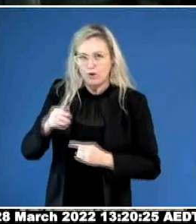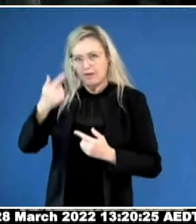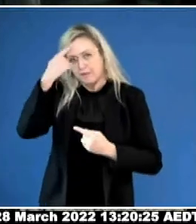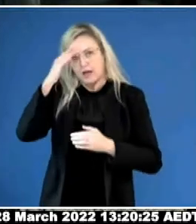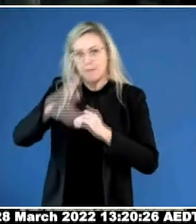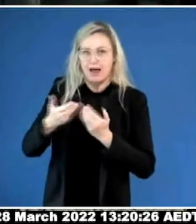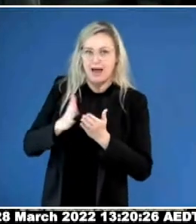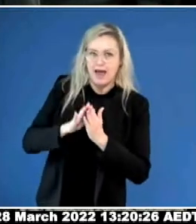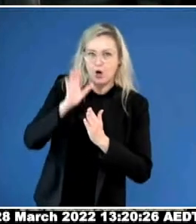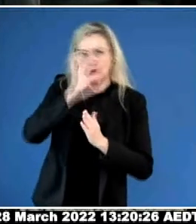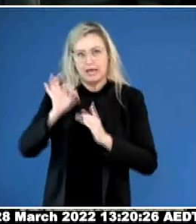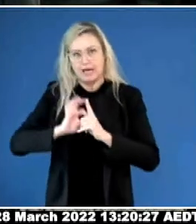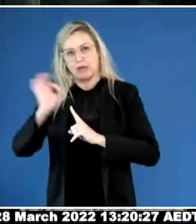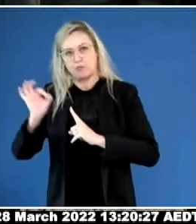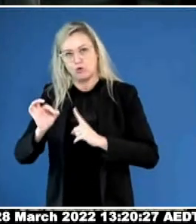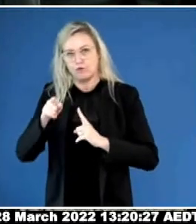changes.